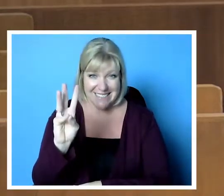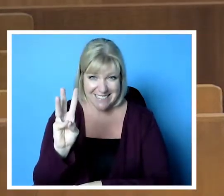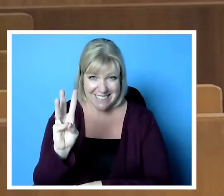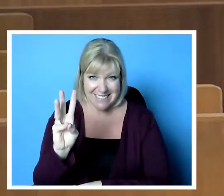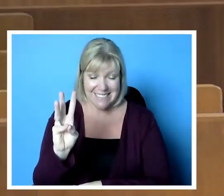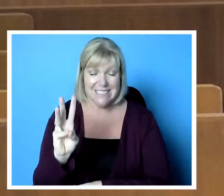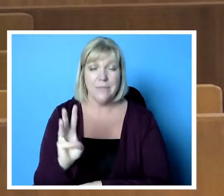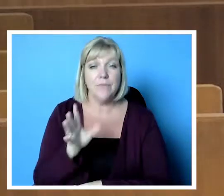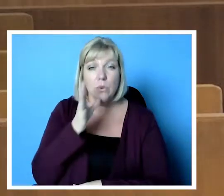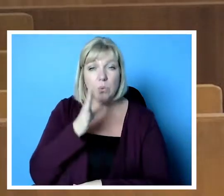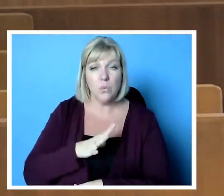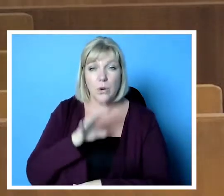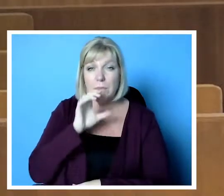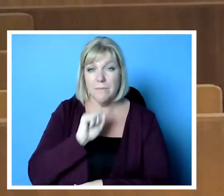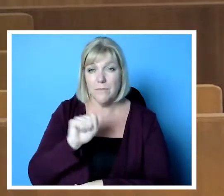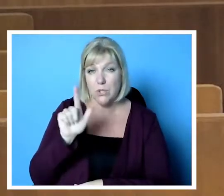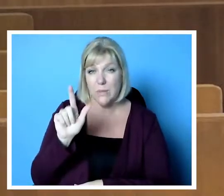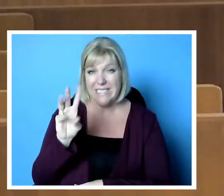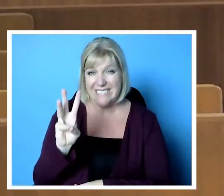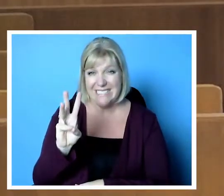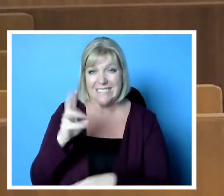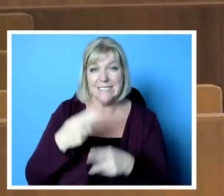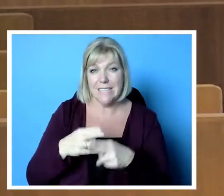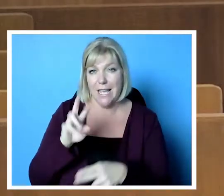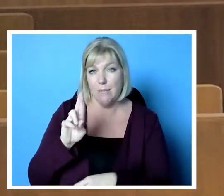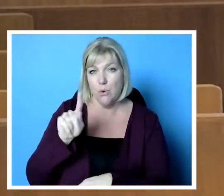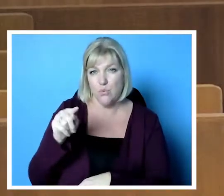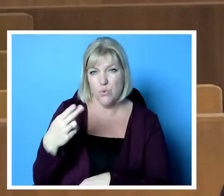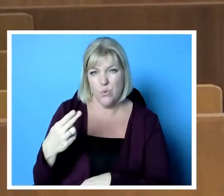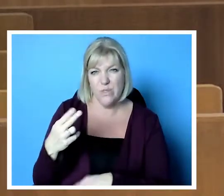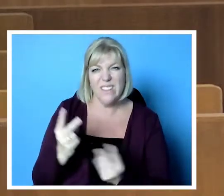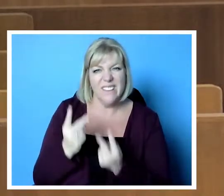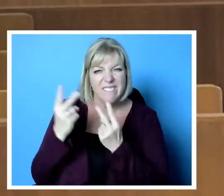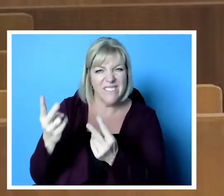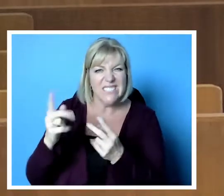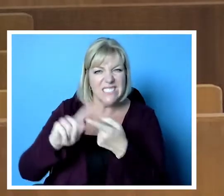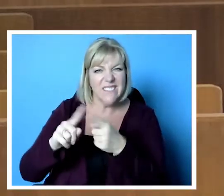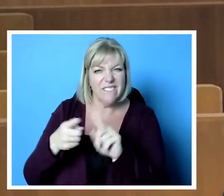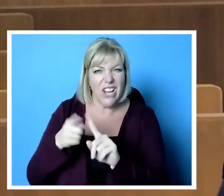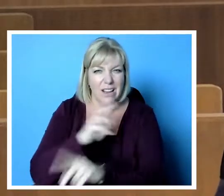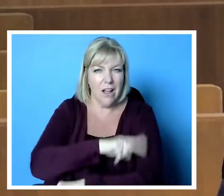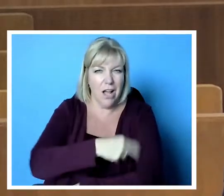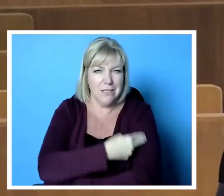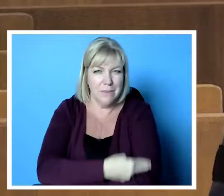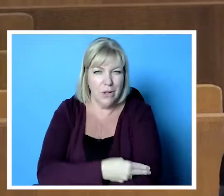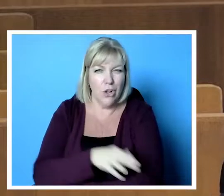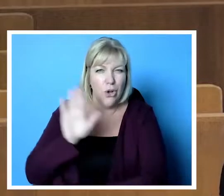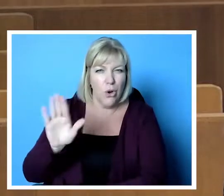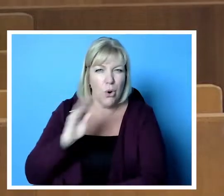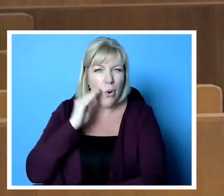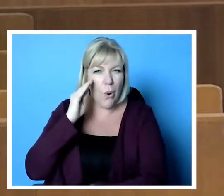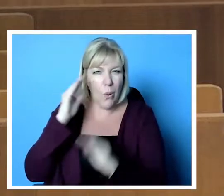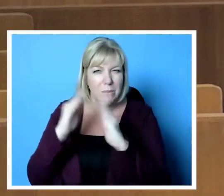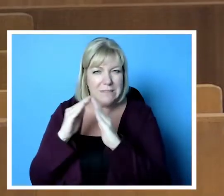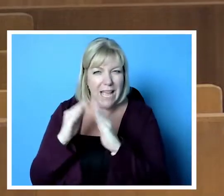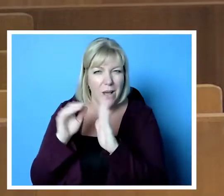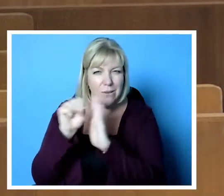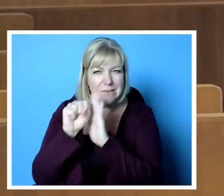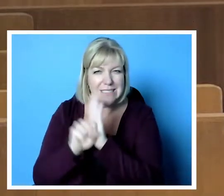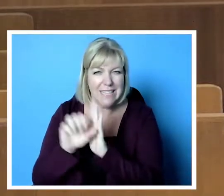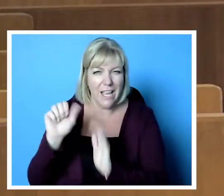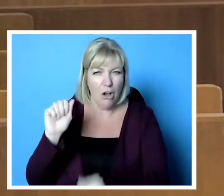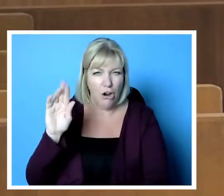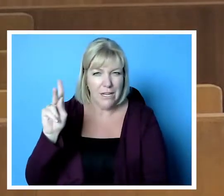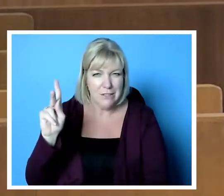a 26-year-old woman named Ruth is visiting a friend at the hospital in her hometown in Arkansas. And